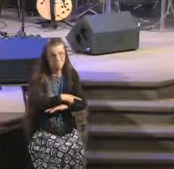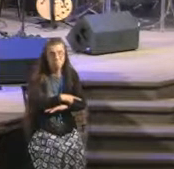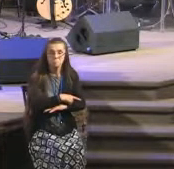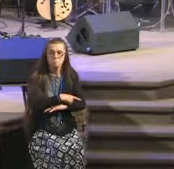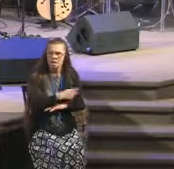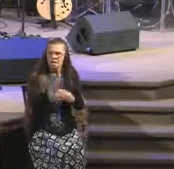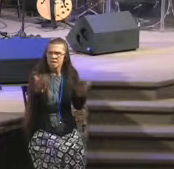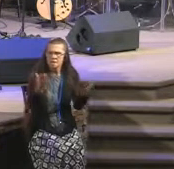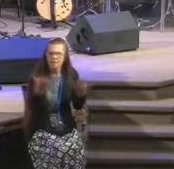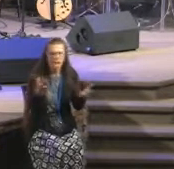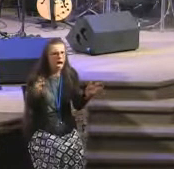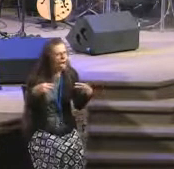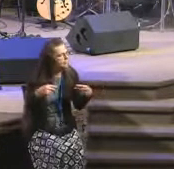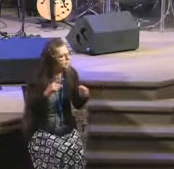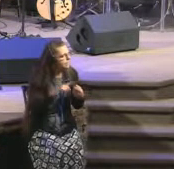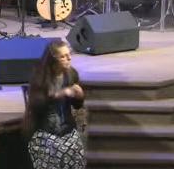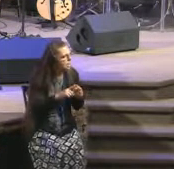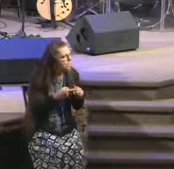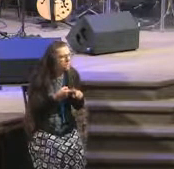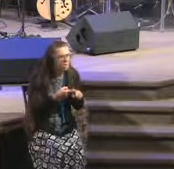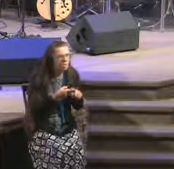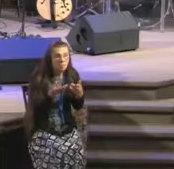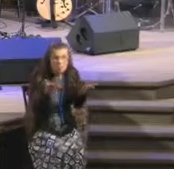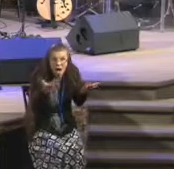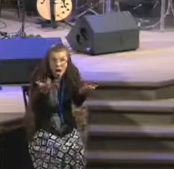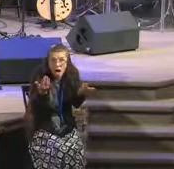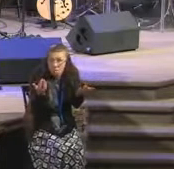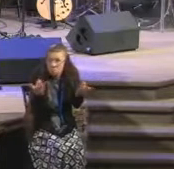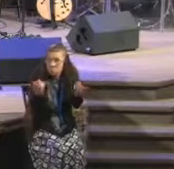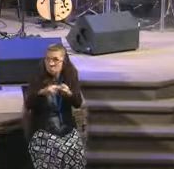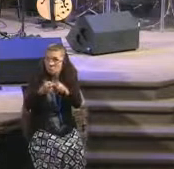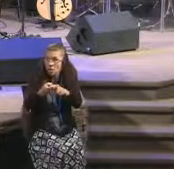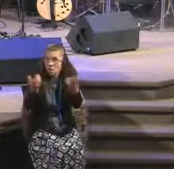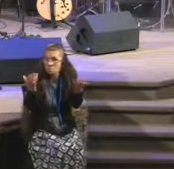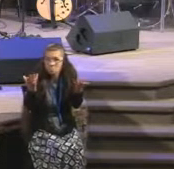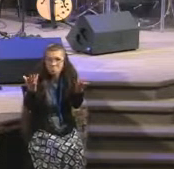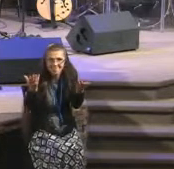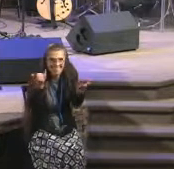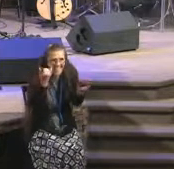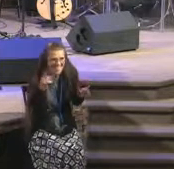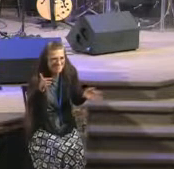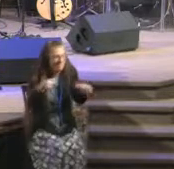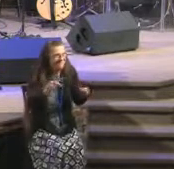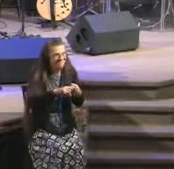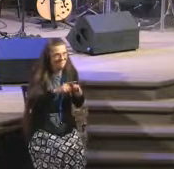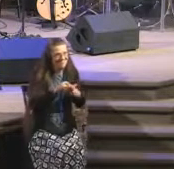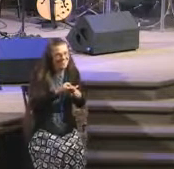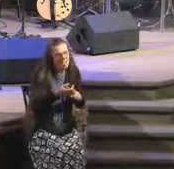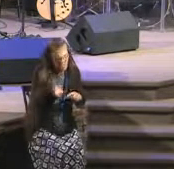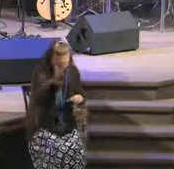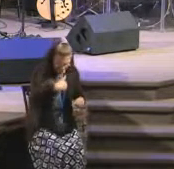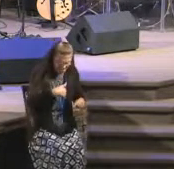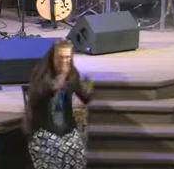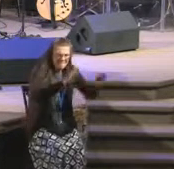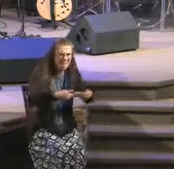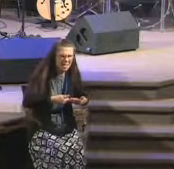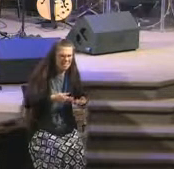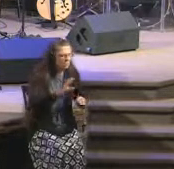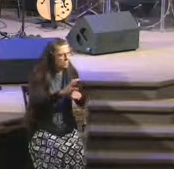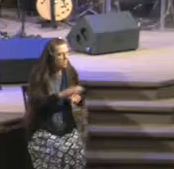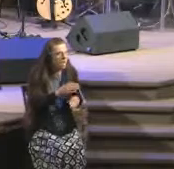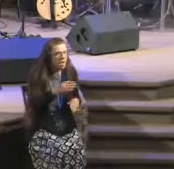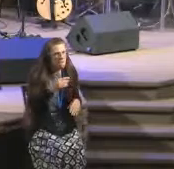Does anybody have a friend? Anybody got friends? I'm just curious about that. If you have a friend, invite them to church. Pastor, my friends